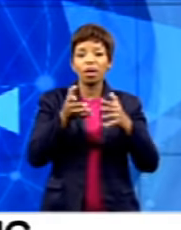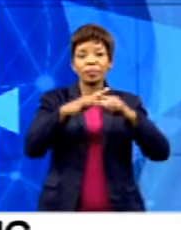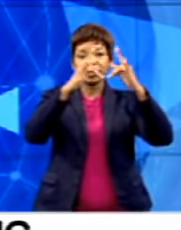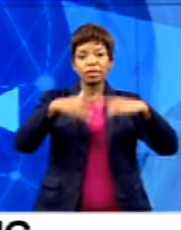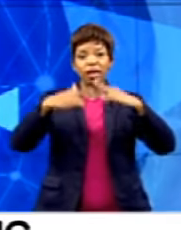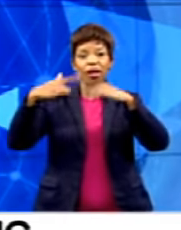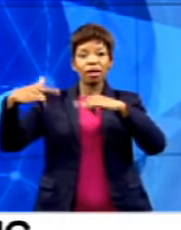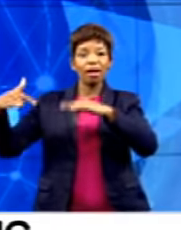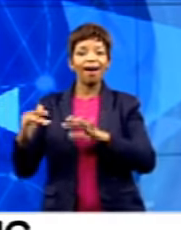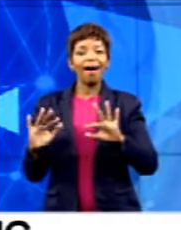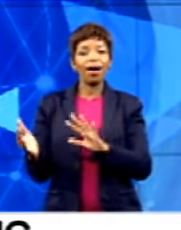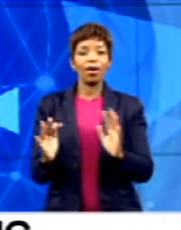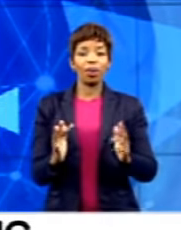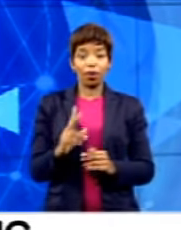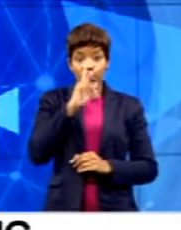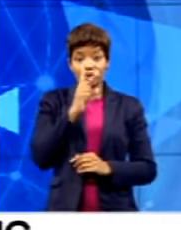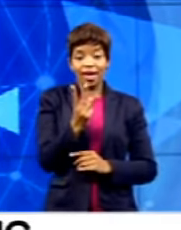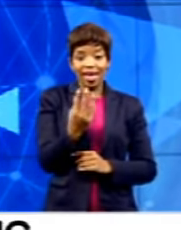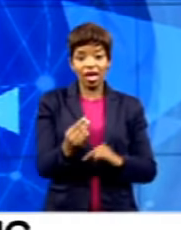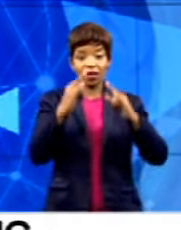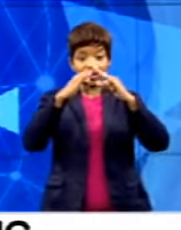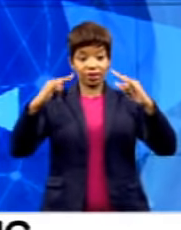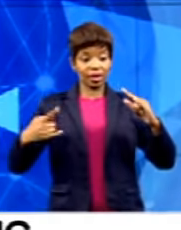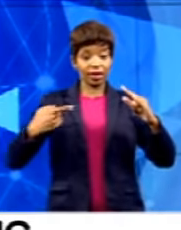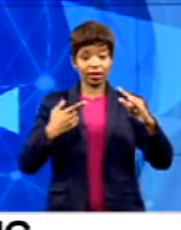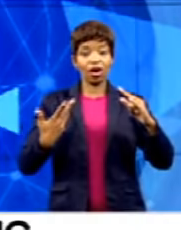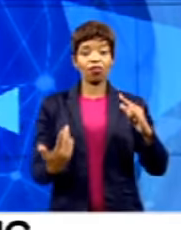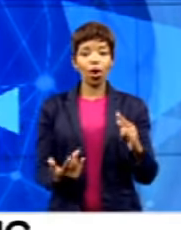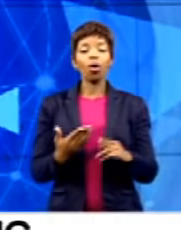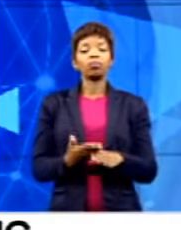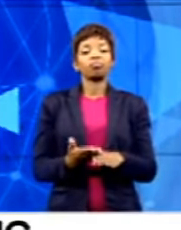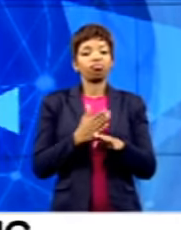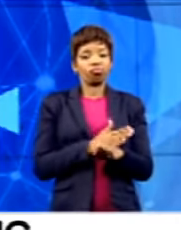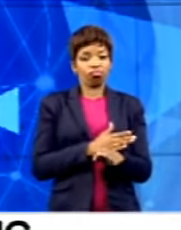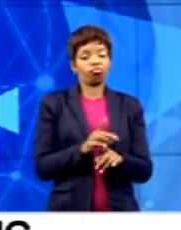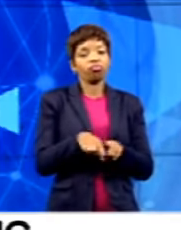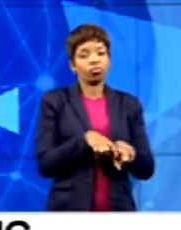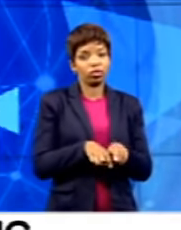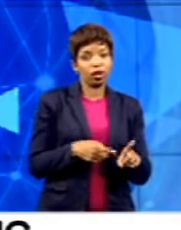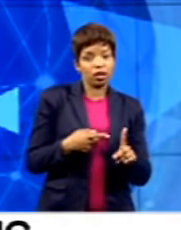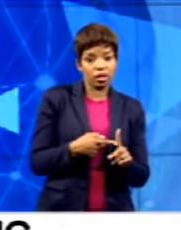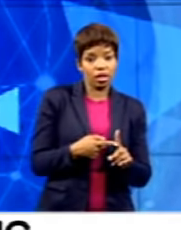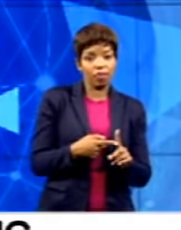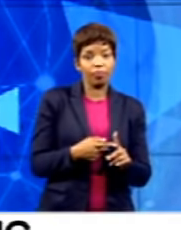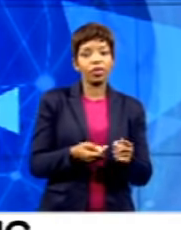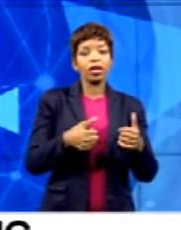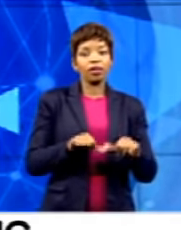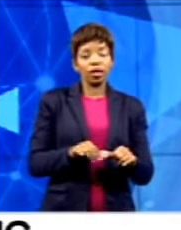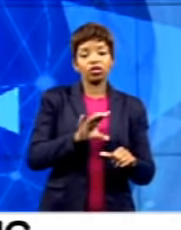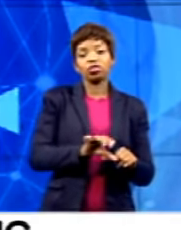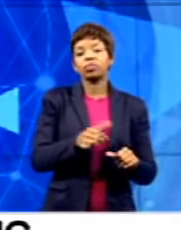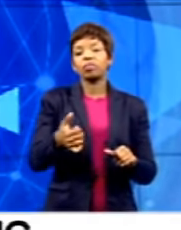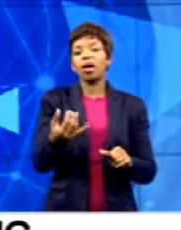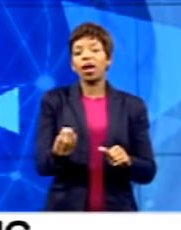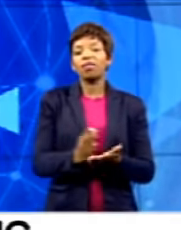already. There's a tent, a pre-screening tent that has already been set up behind me. And if I look to my left hand side as well, there are some sort of